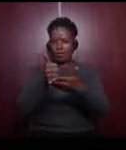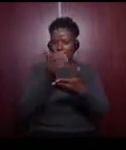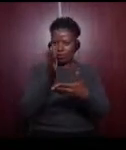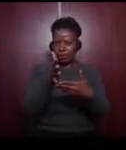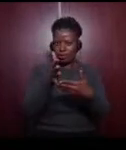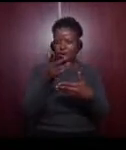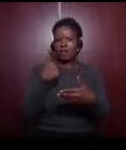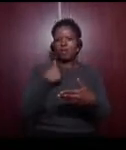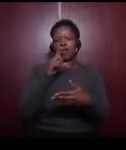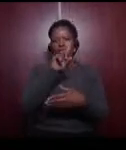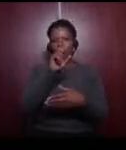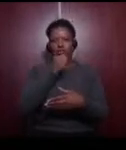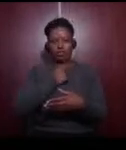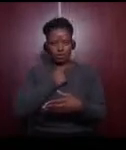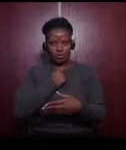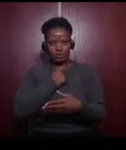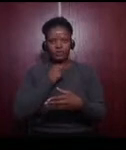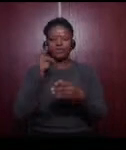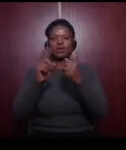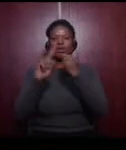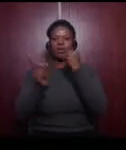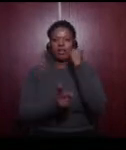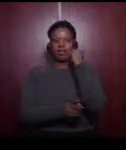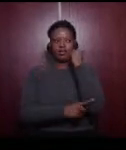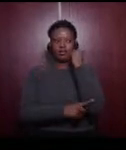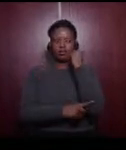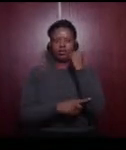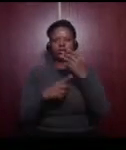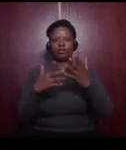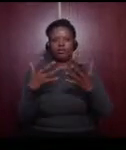another. The last one.